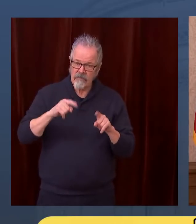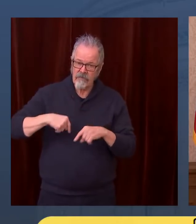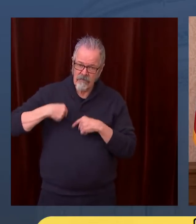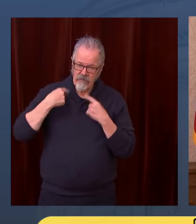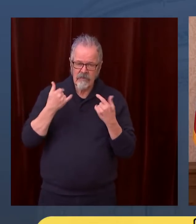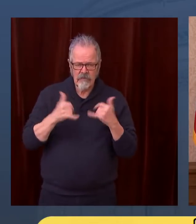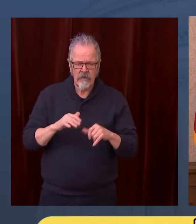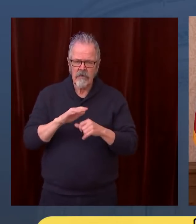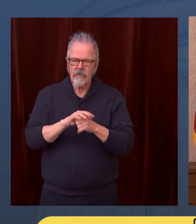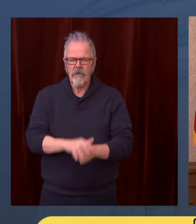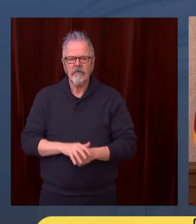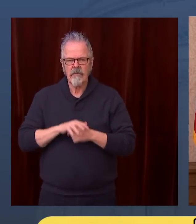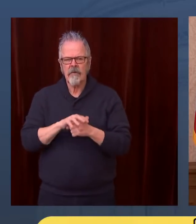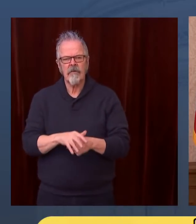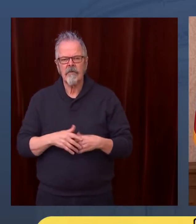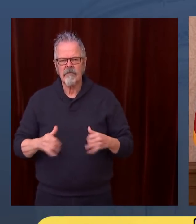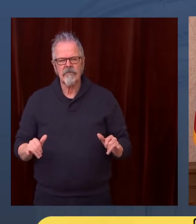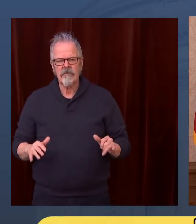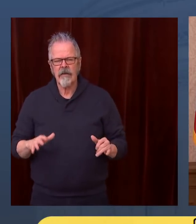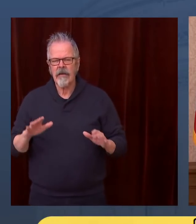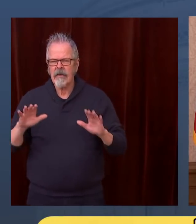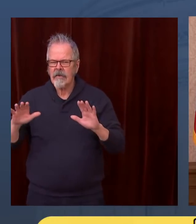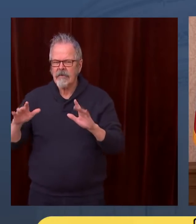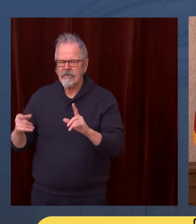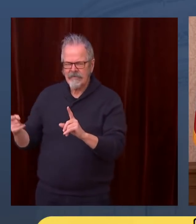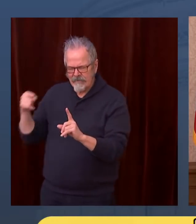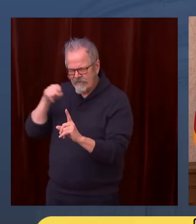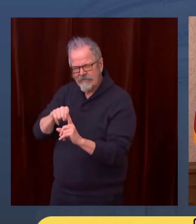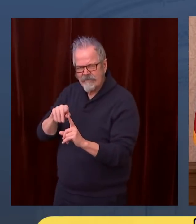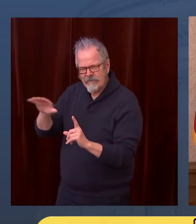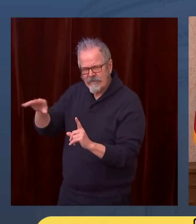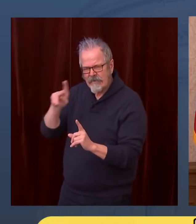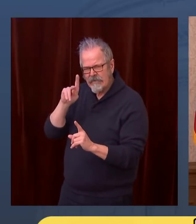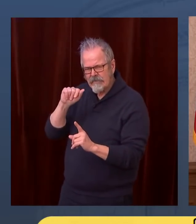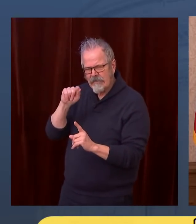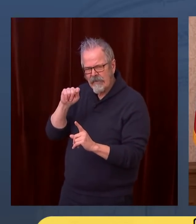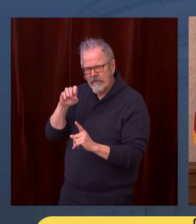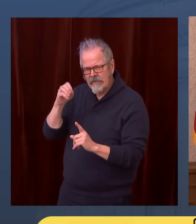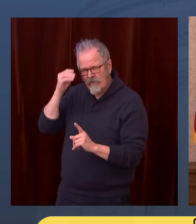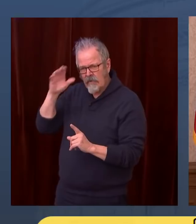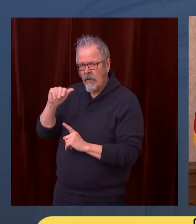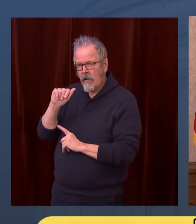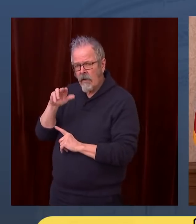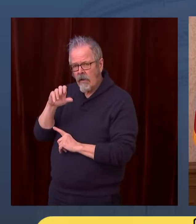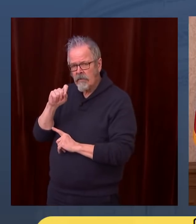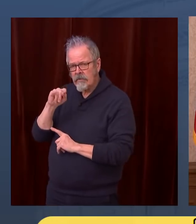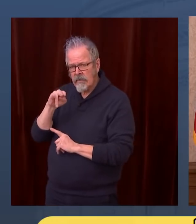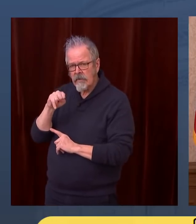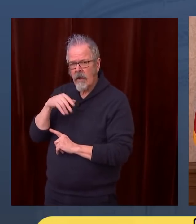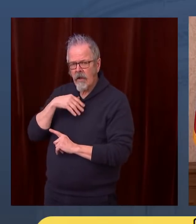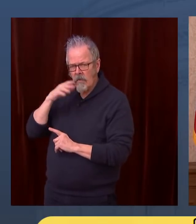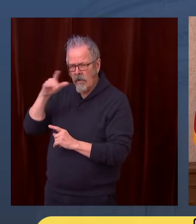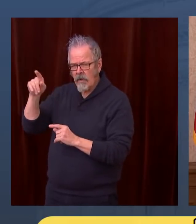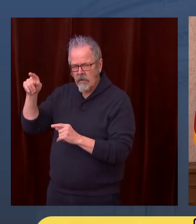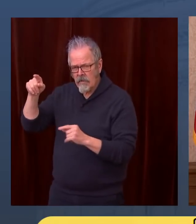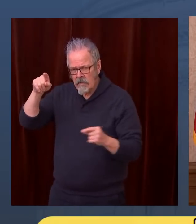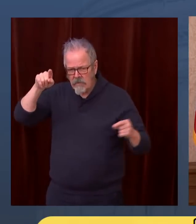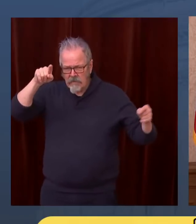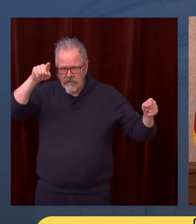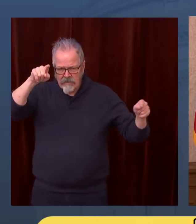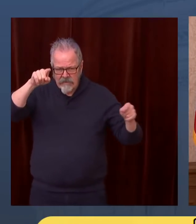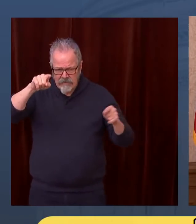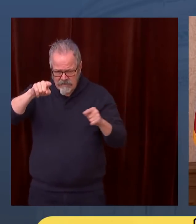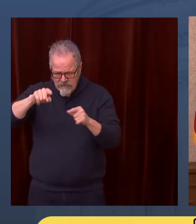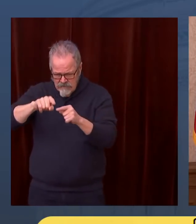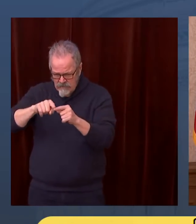as far as the date, I will send you, Austin, we'll put the date, I'll do a vertical line on today's date, and you'll be able to see where that is. I will send that to you.